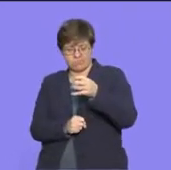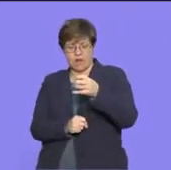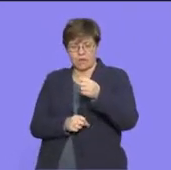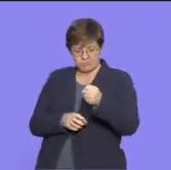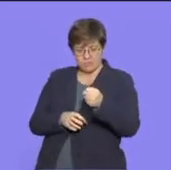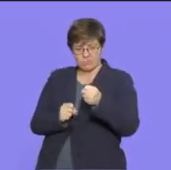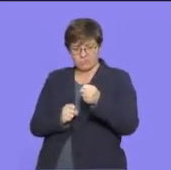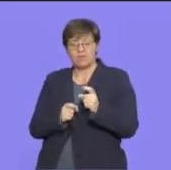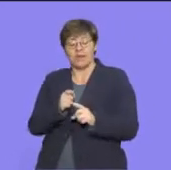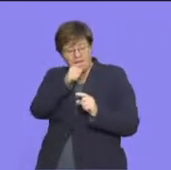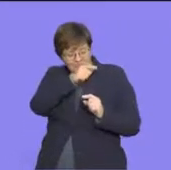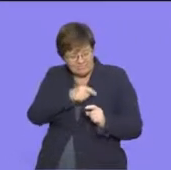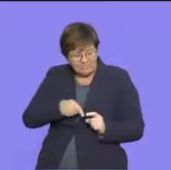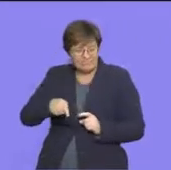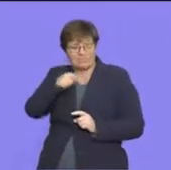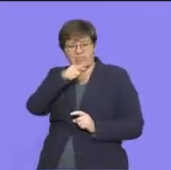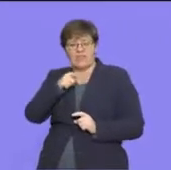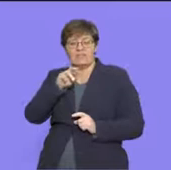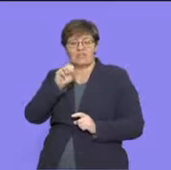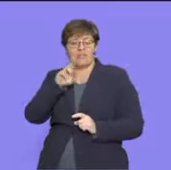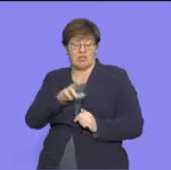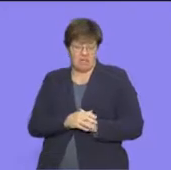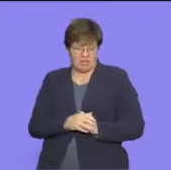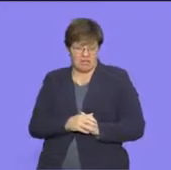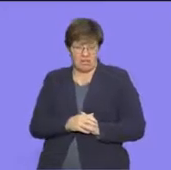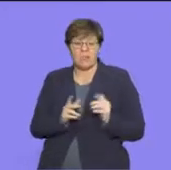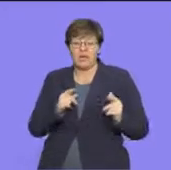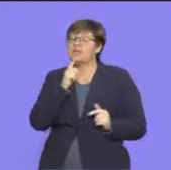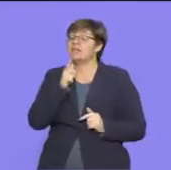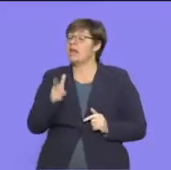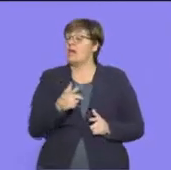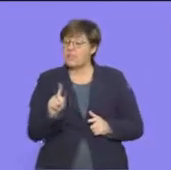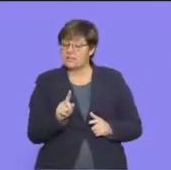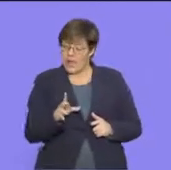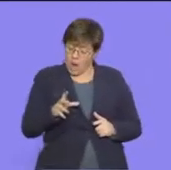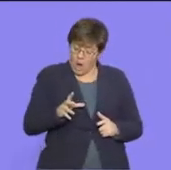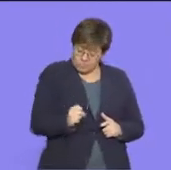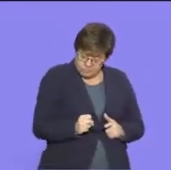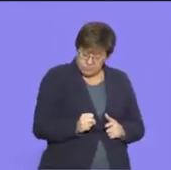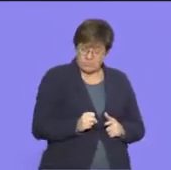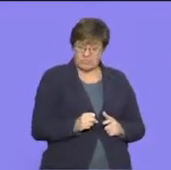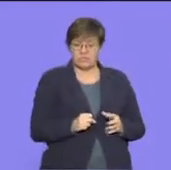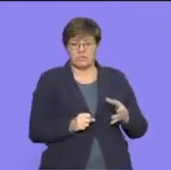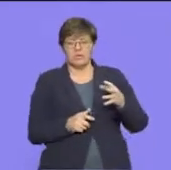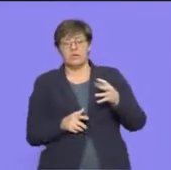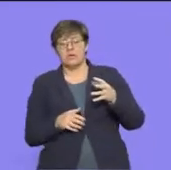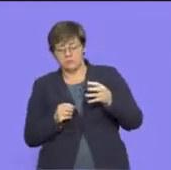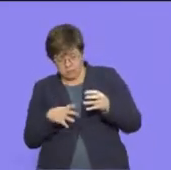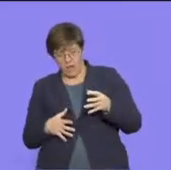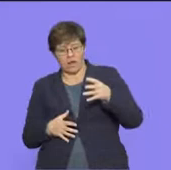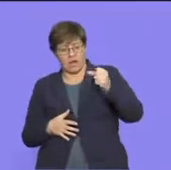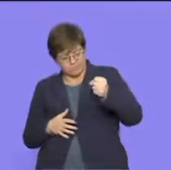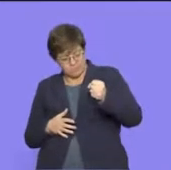around the ventricles. And what does a nerve cell do? It tells the muscle what to do. And the ventricles